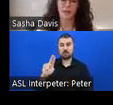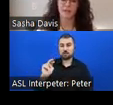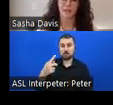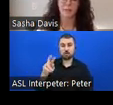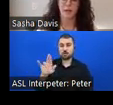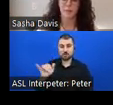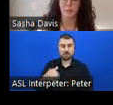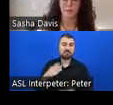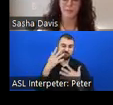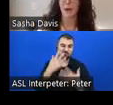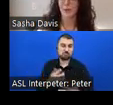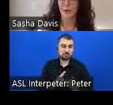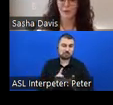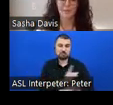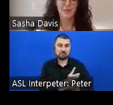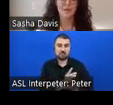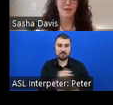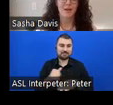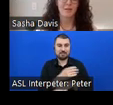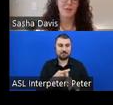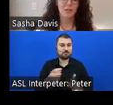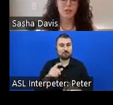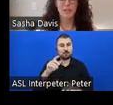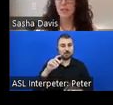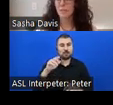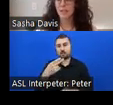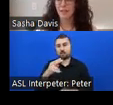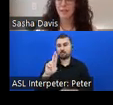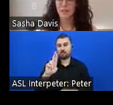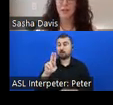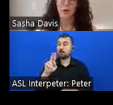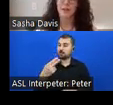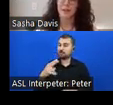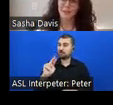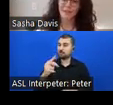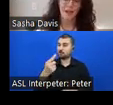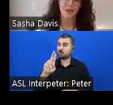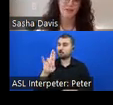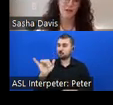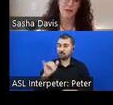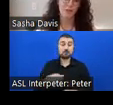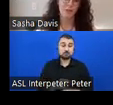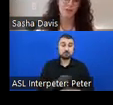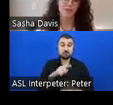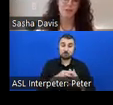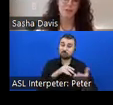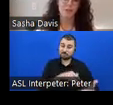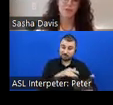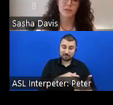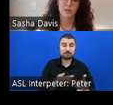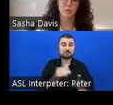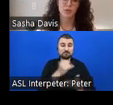expelled and sent out of Hungary. And eventually, he began to study art again at